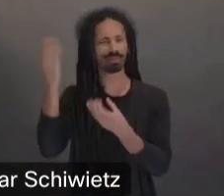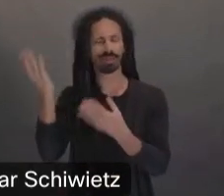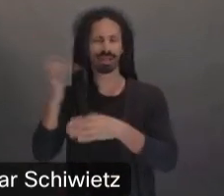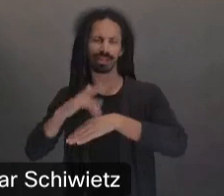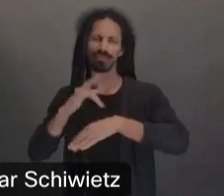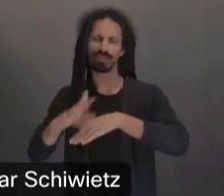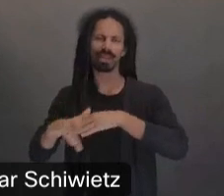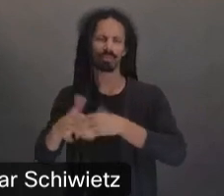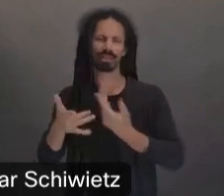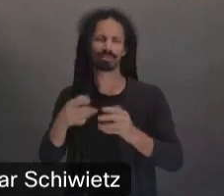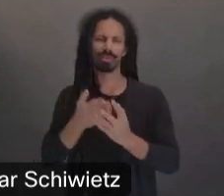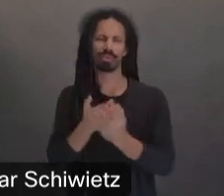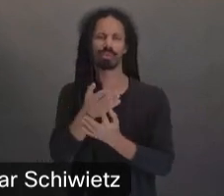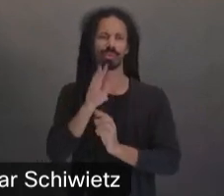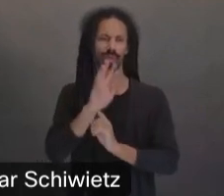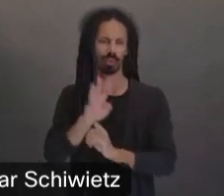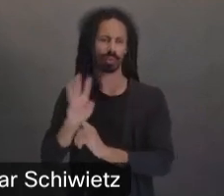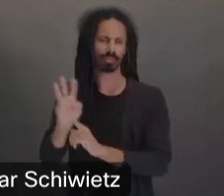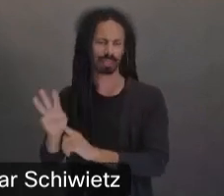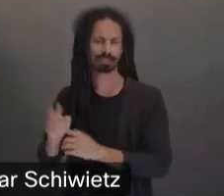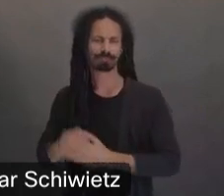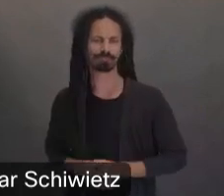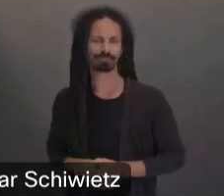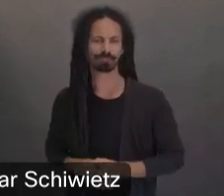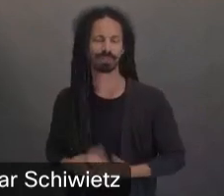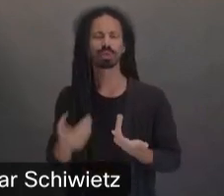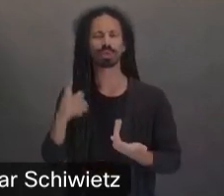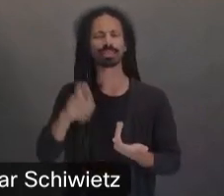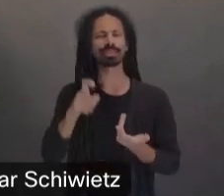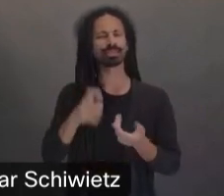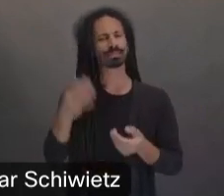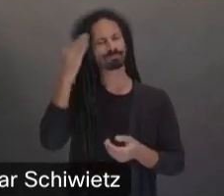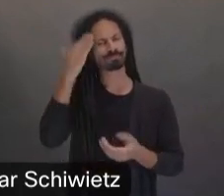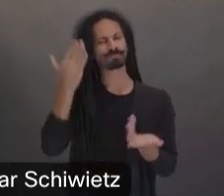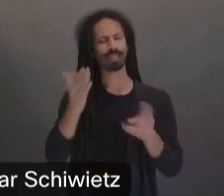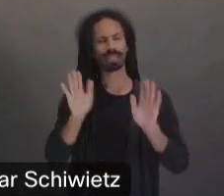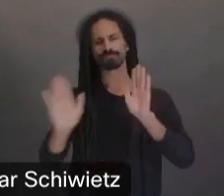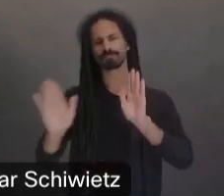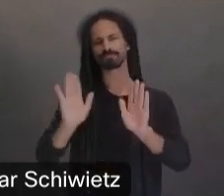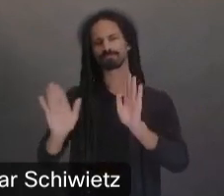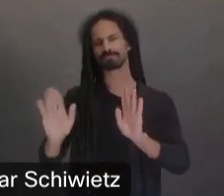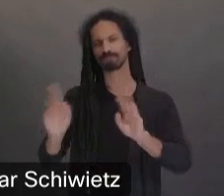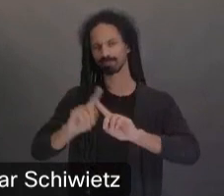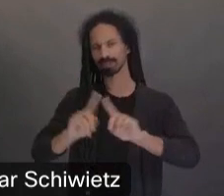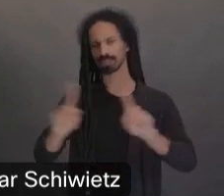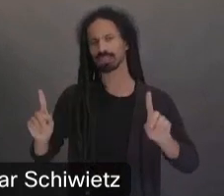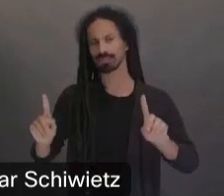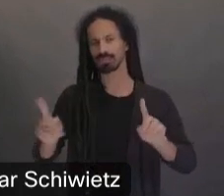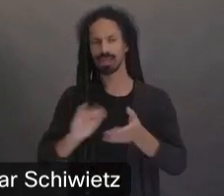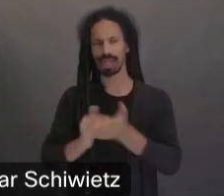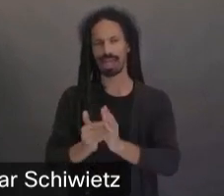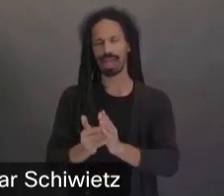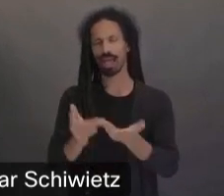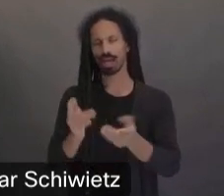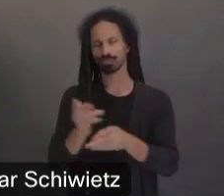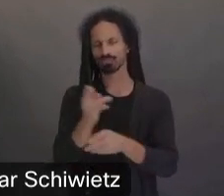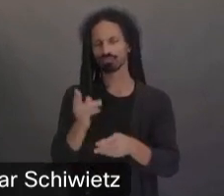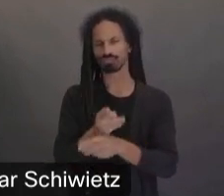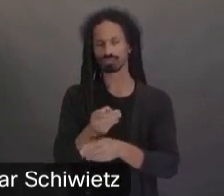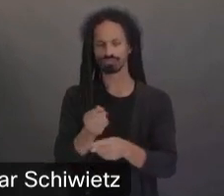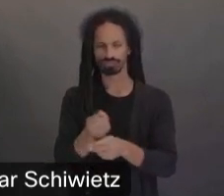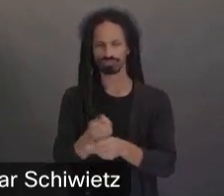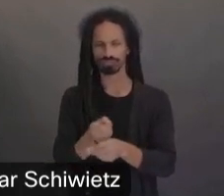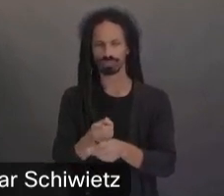just about having this awareness of the different expectations and what it looks like. But you can always go to the